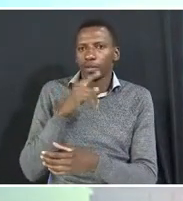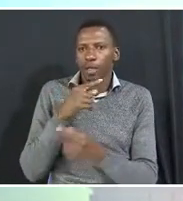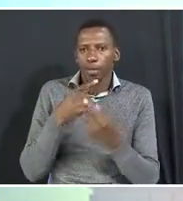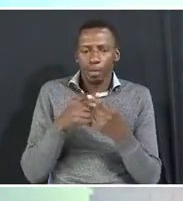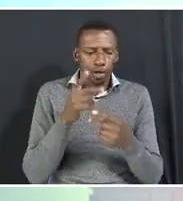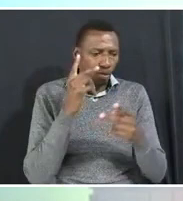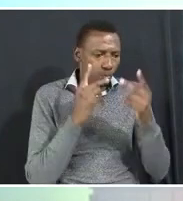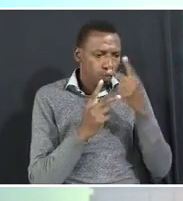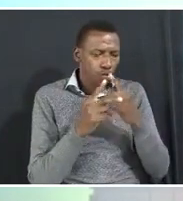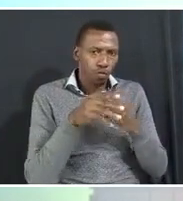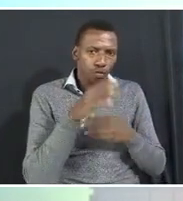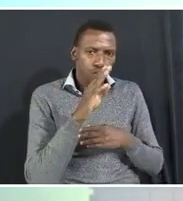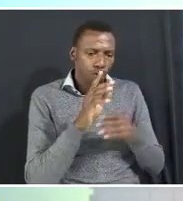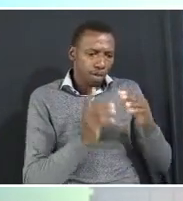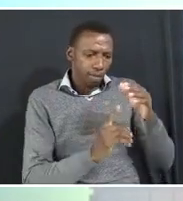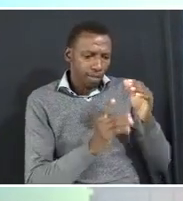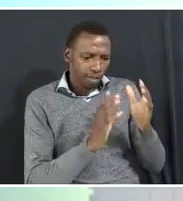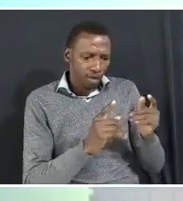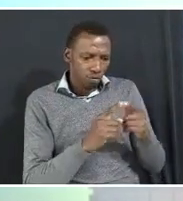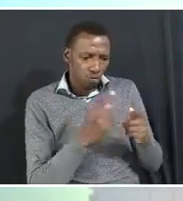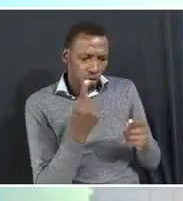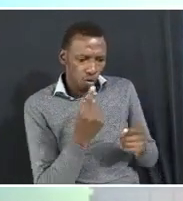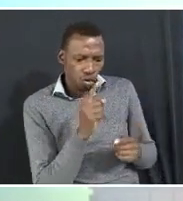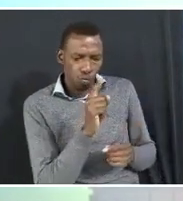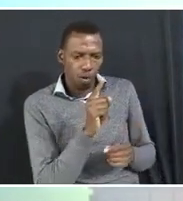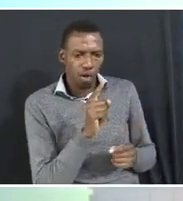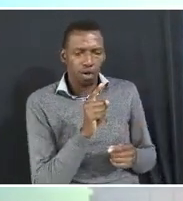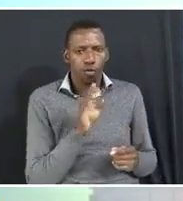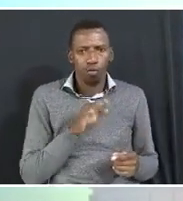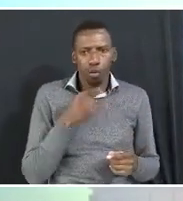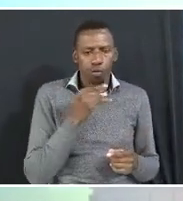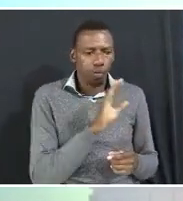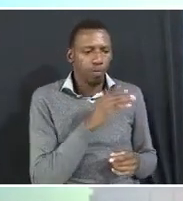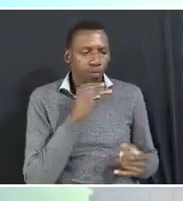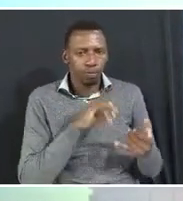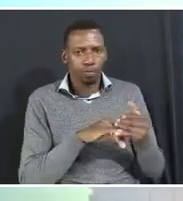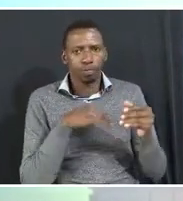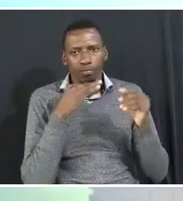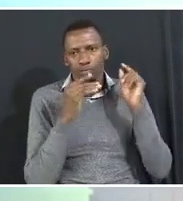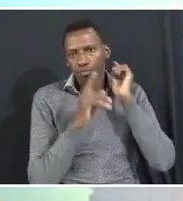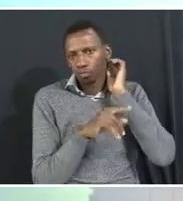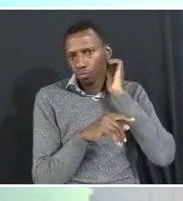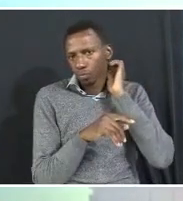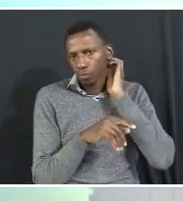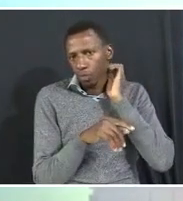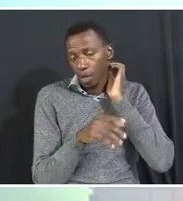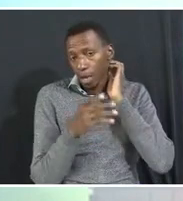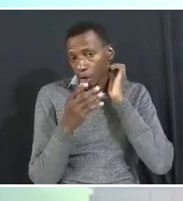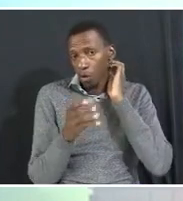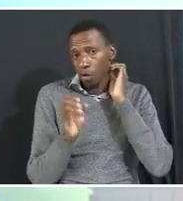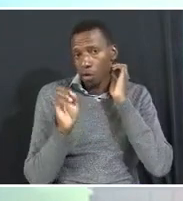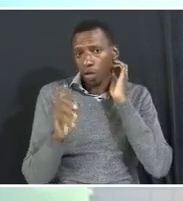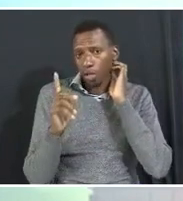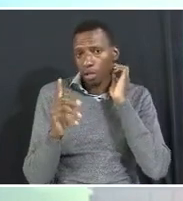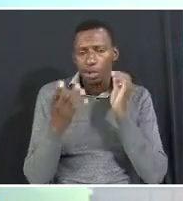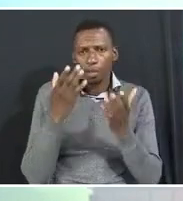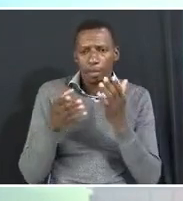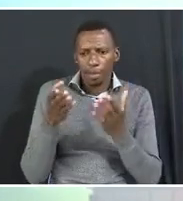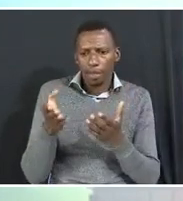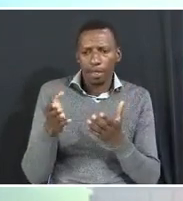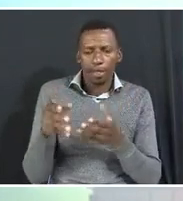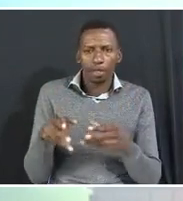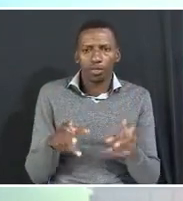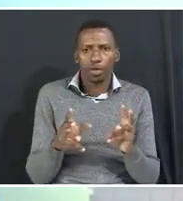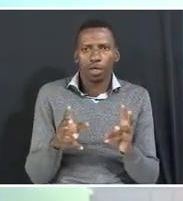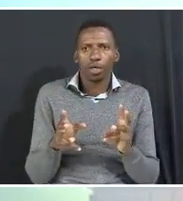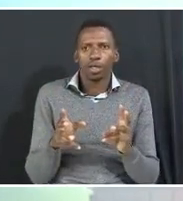one widow. Then I said, okay, this could be the way God is calling me to respond to